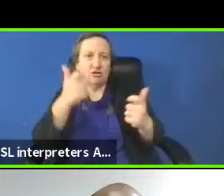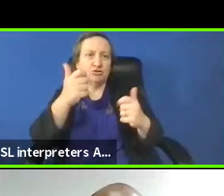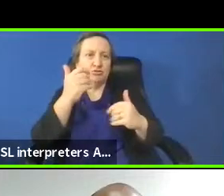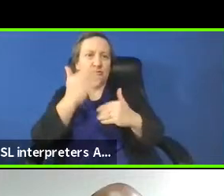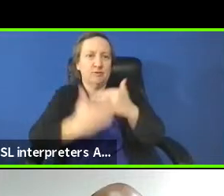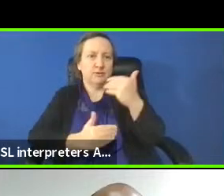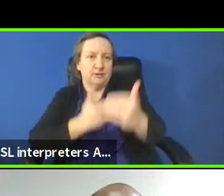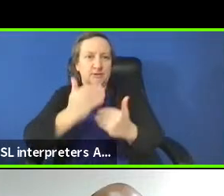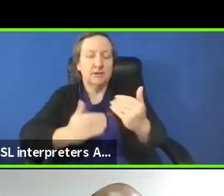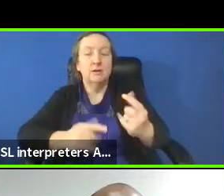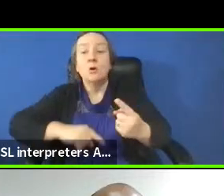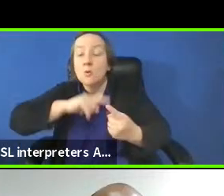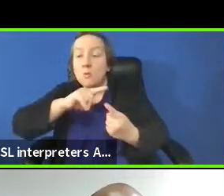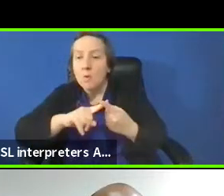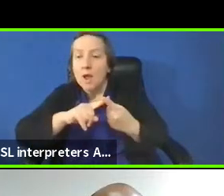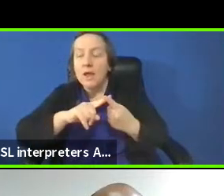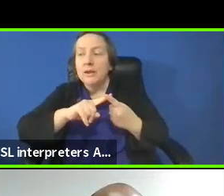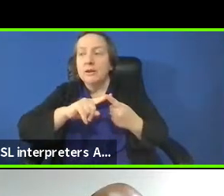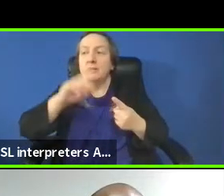so when's the